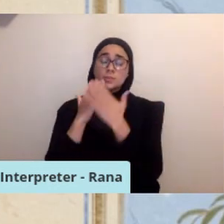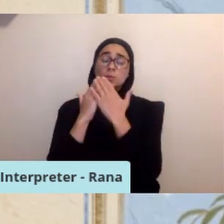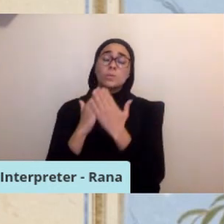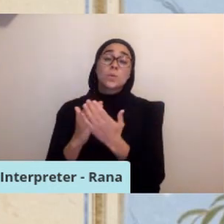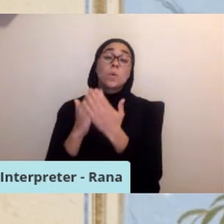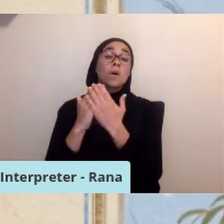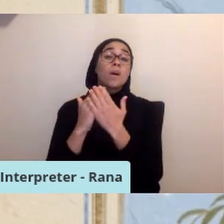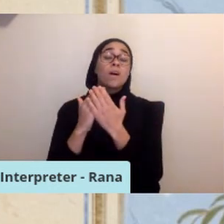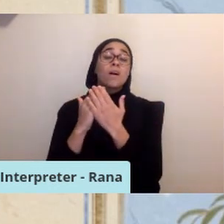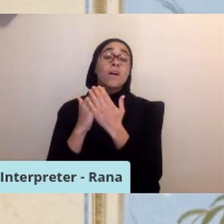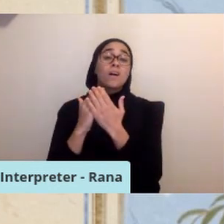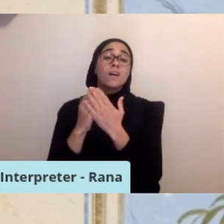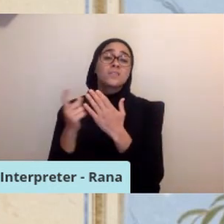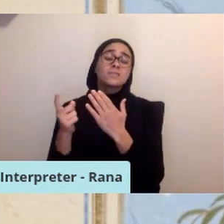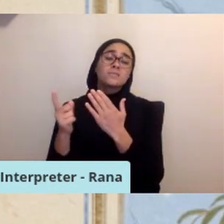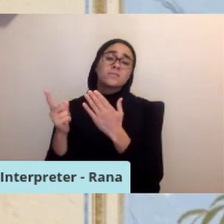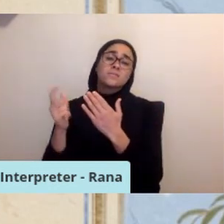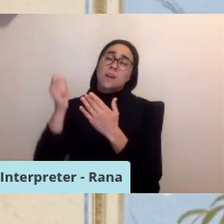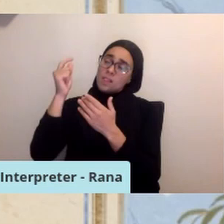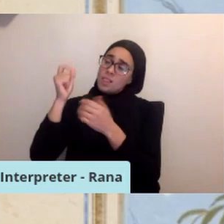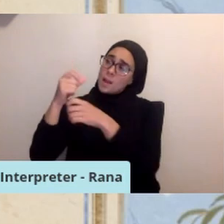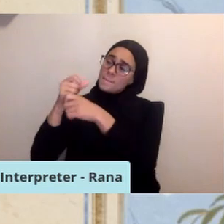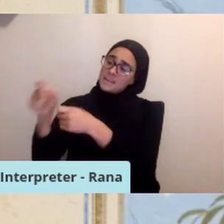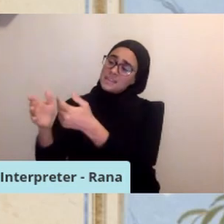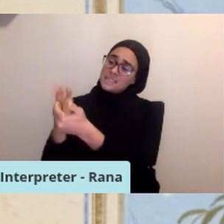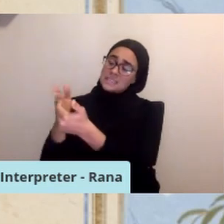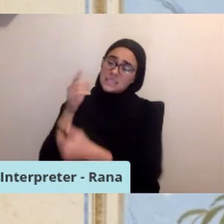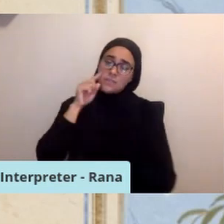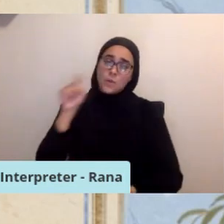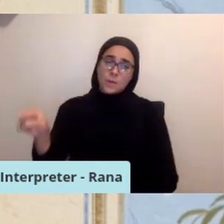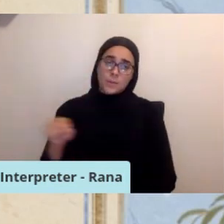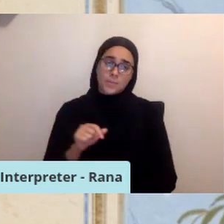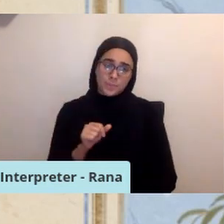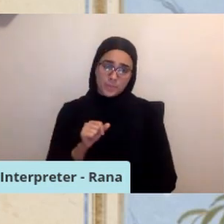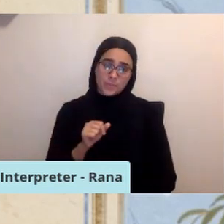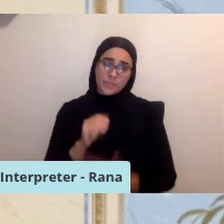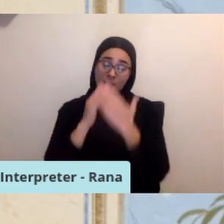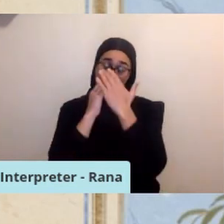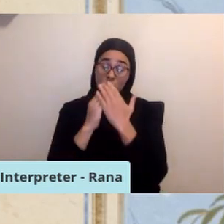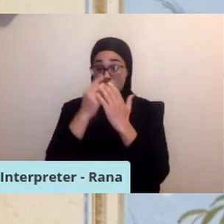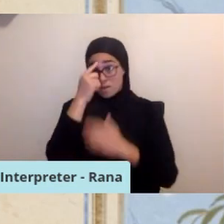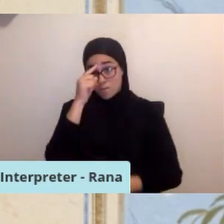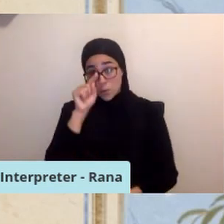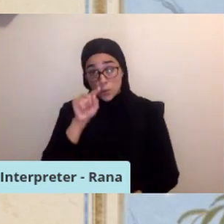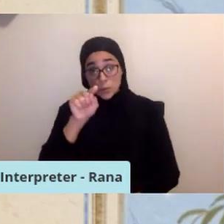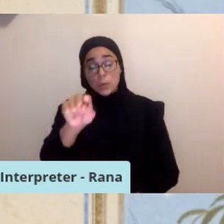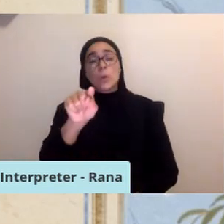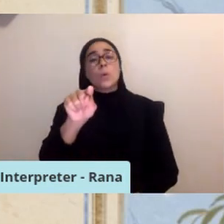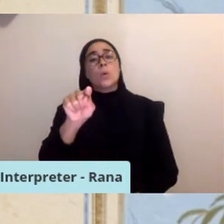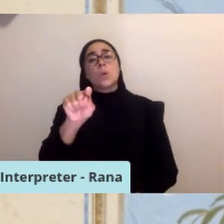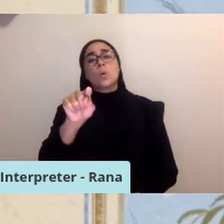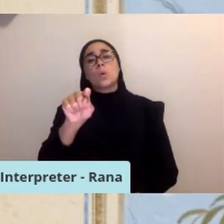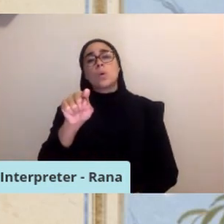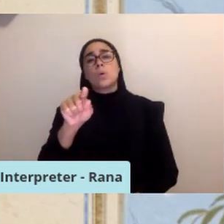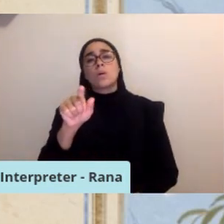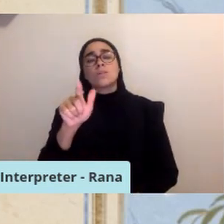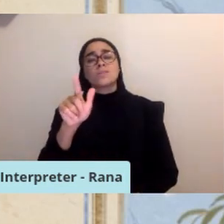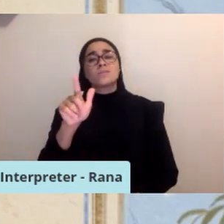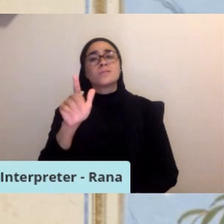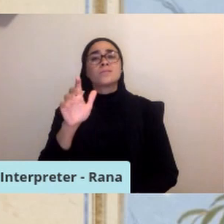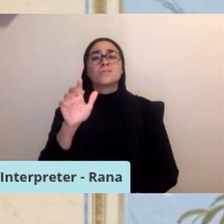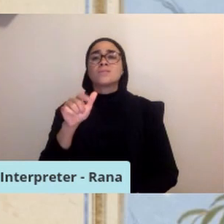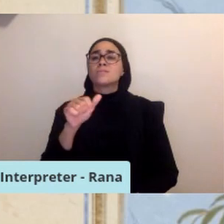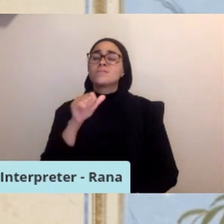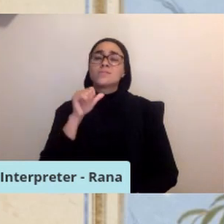for him to have ease and for you to be spared of losing